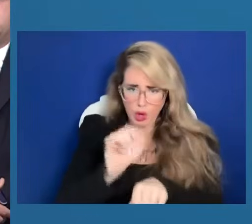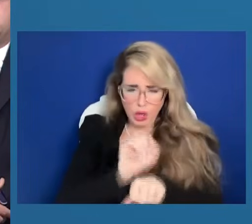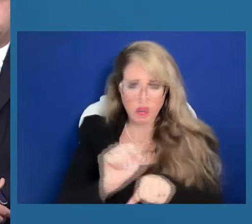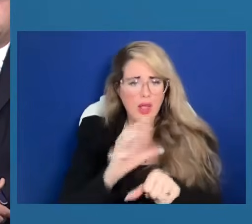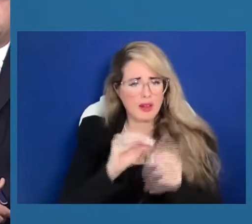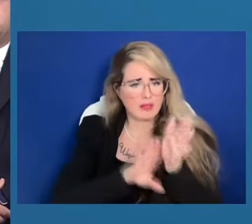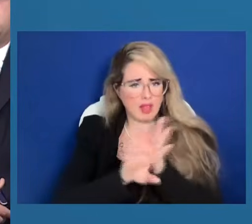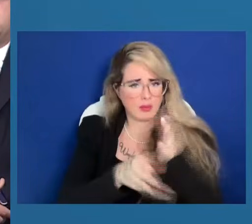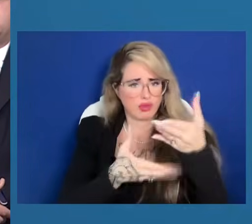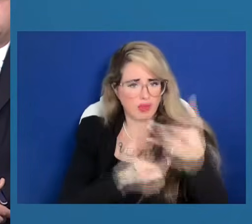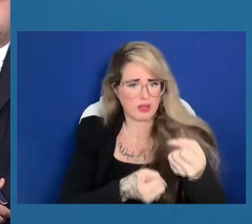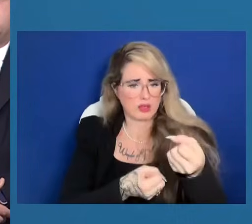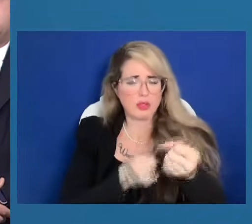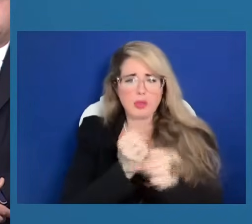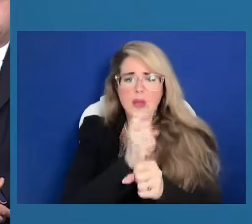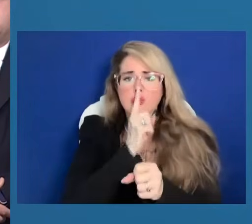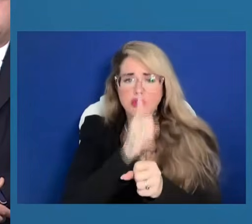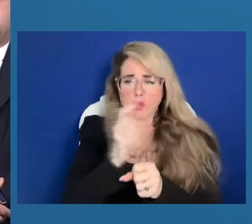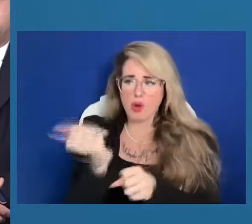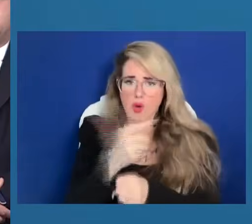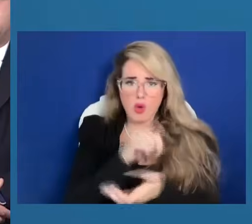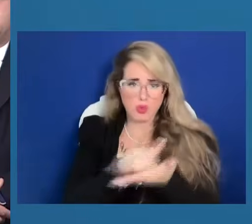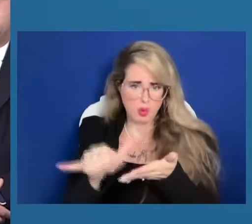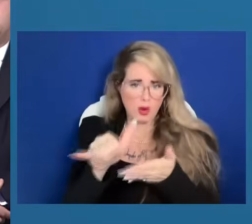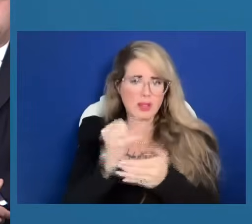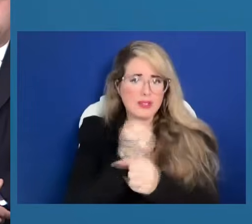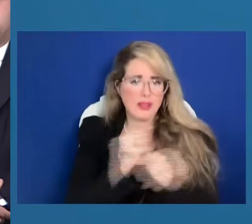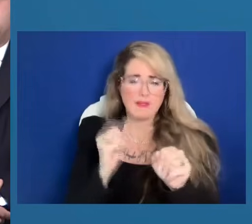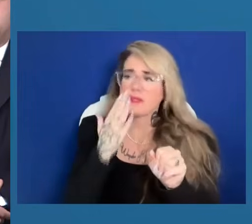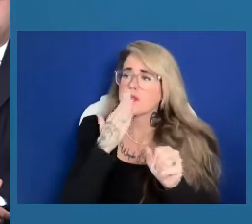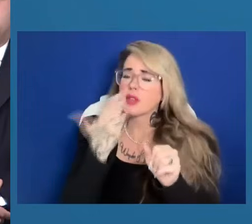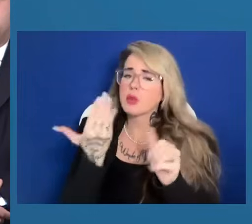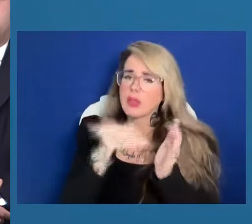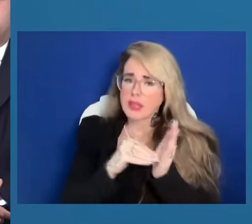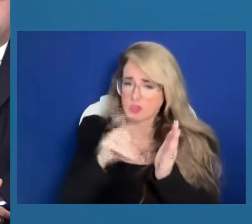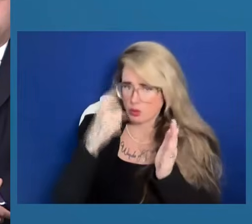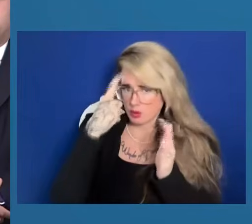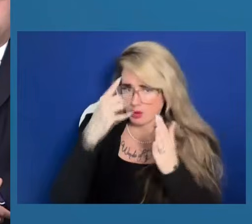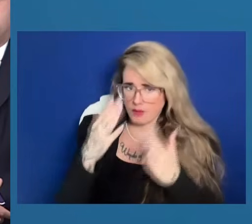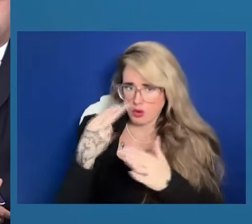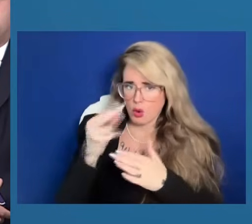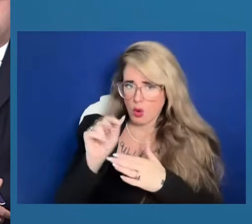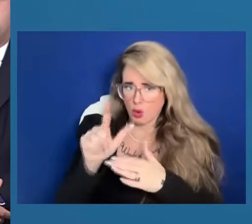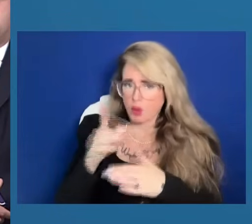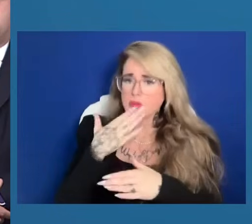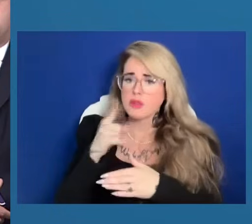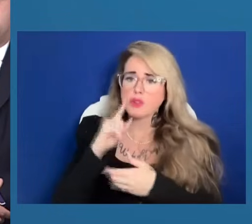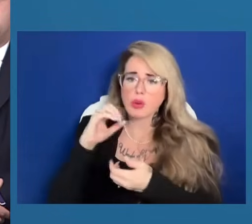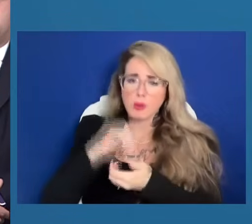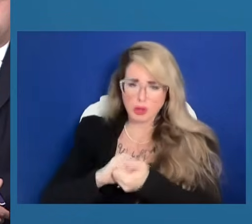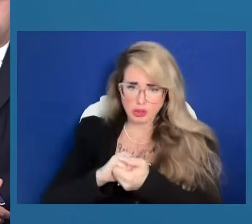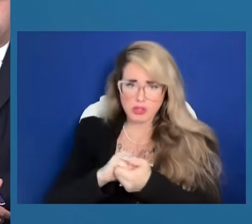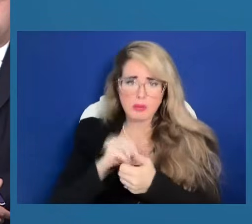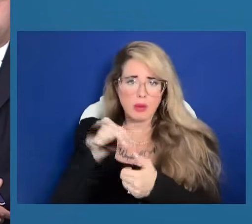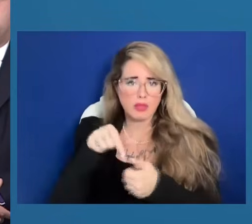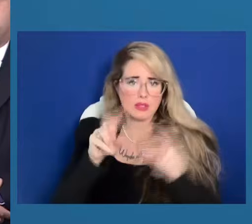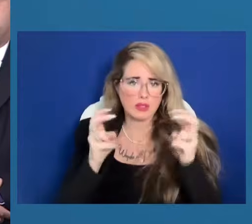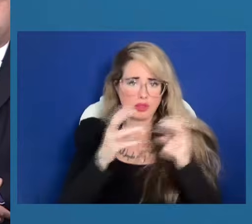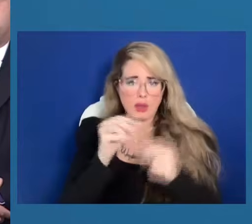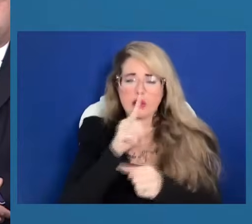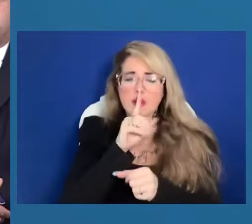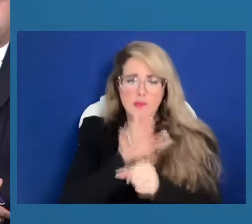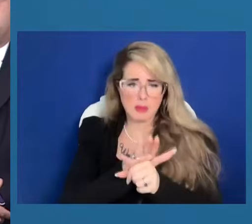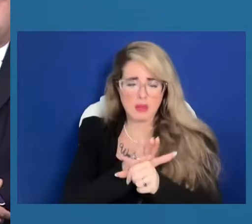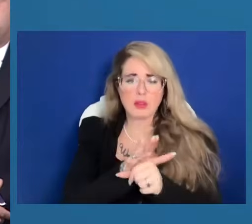Yorker. So thank you again, Governor Hochul. We appreciate your partnership on this issue and your continued commitment to public safety.